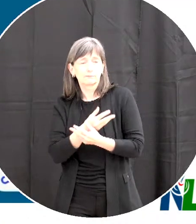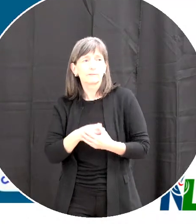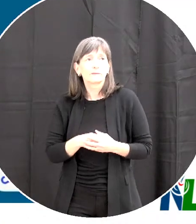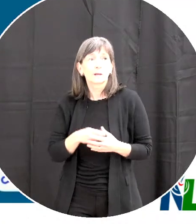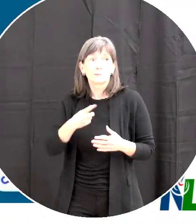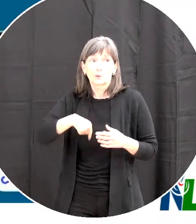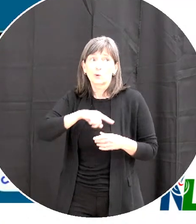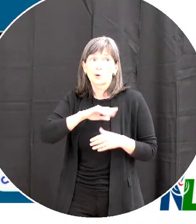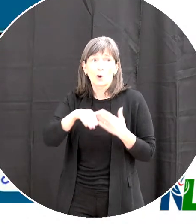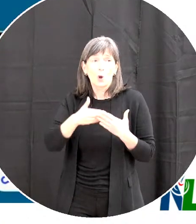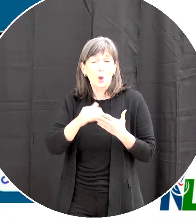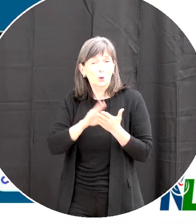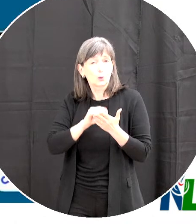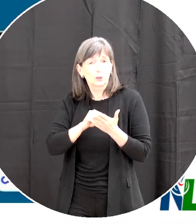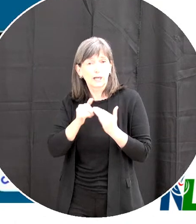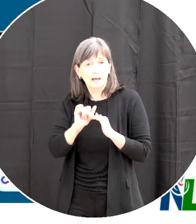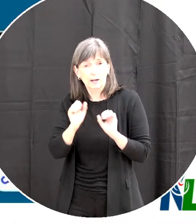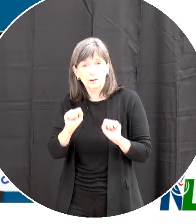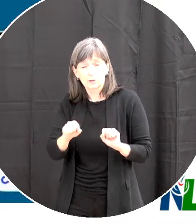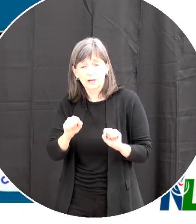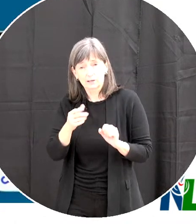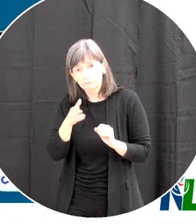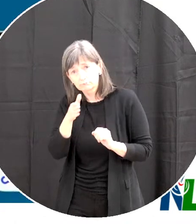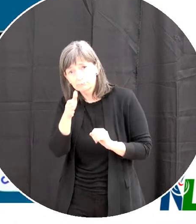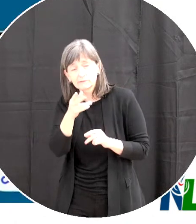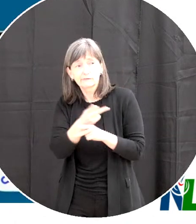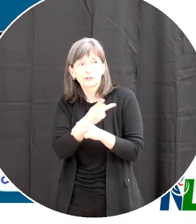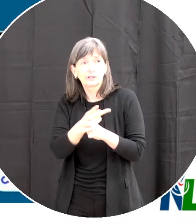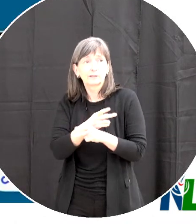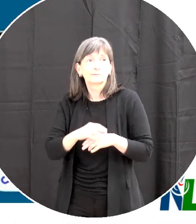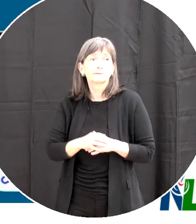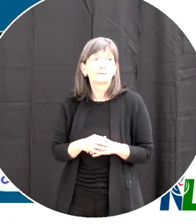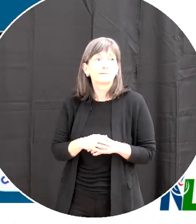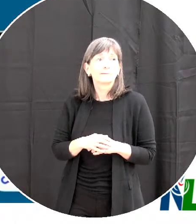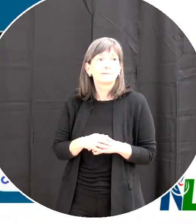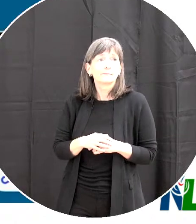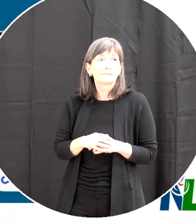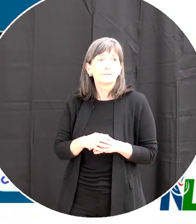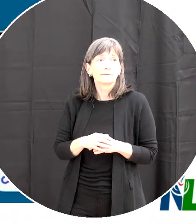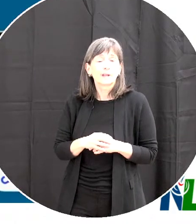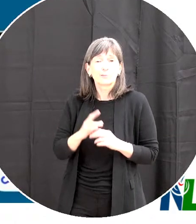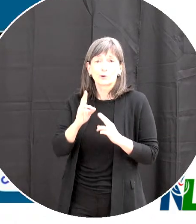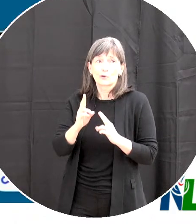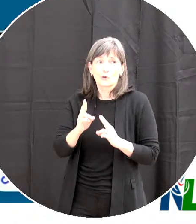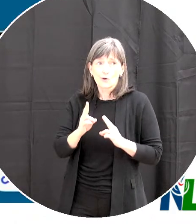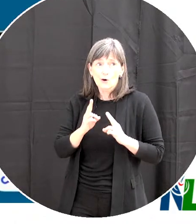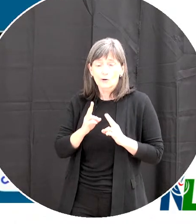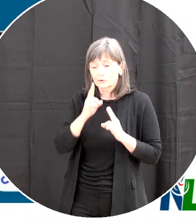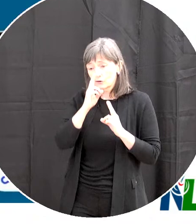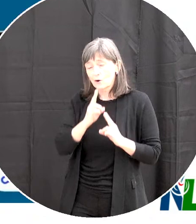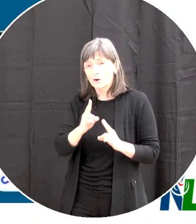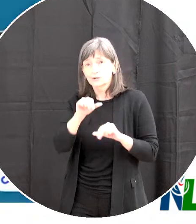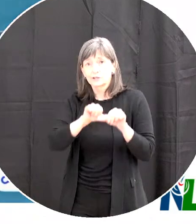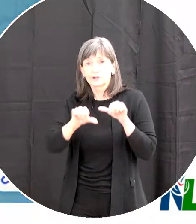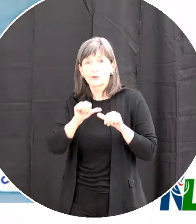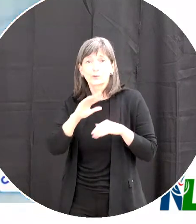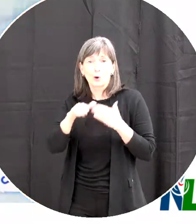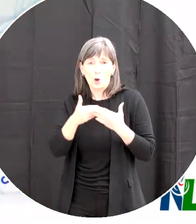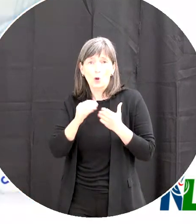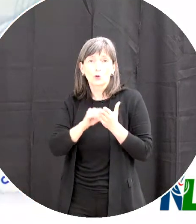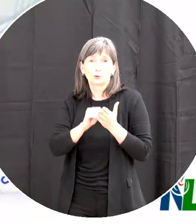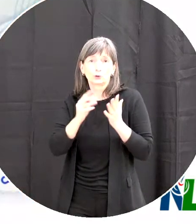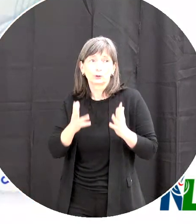learning our way forward. We continue to create a culture where we honor each other as learners. We continue